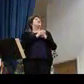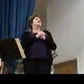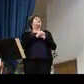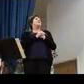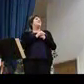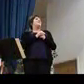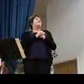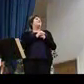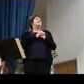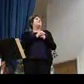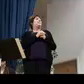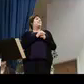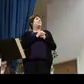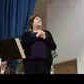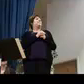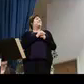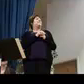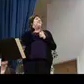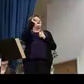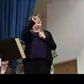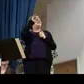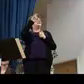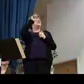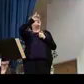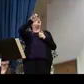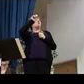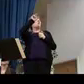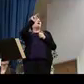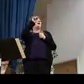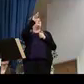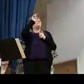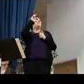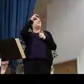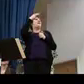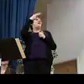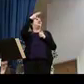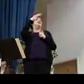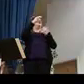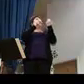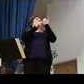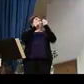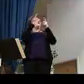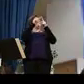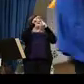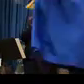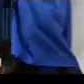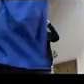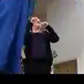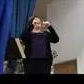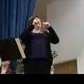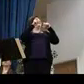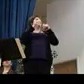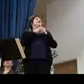Alexa Nguyen Fong, Associate of Applied Science, Technical Assistant of Commerce.